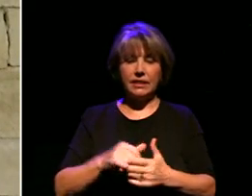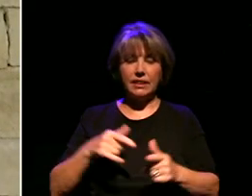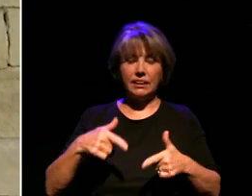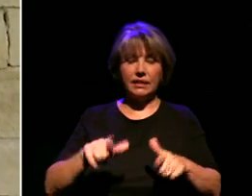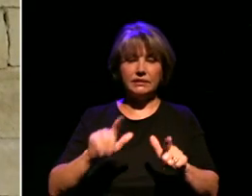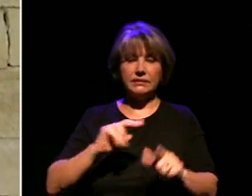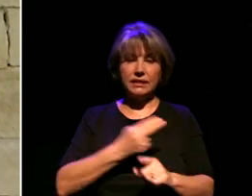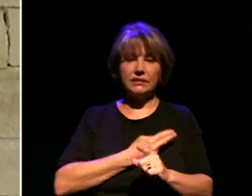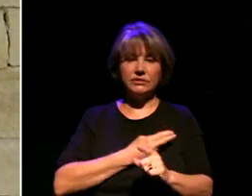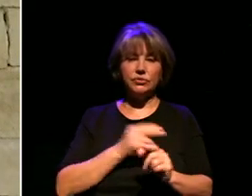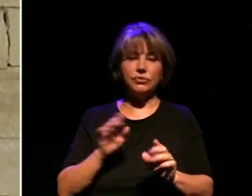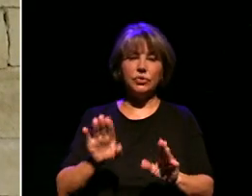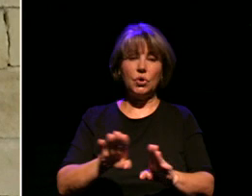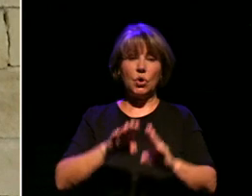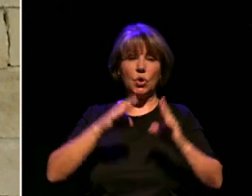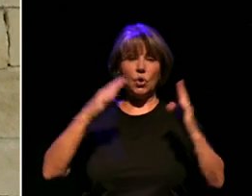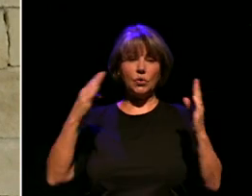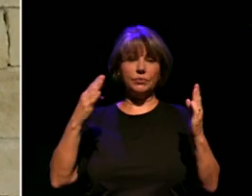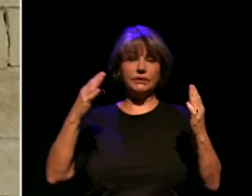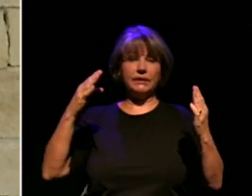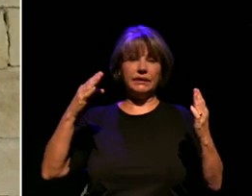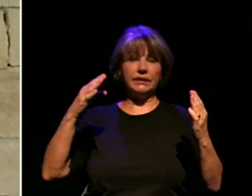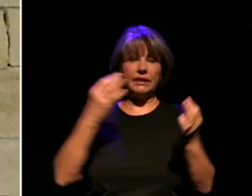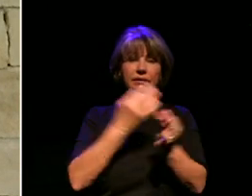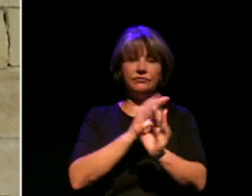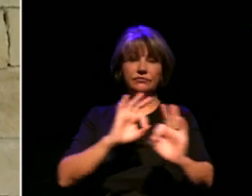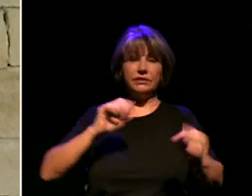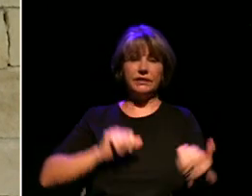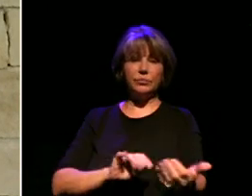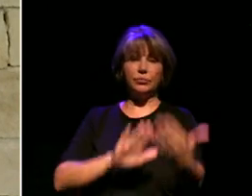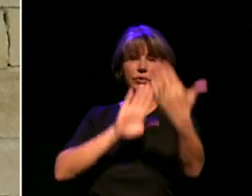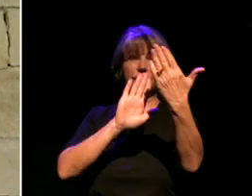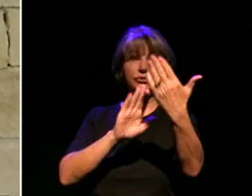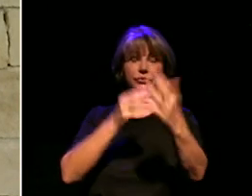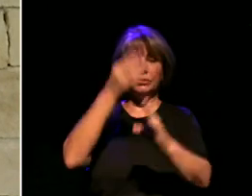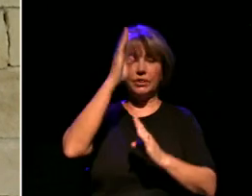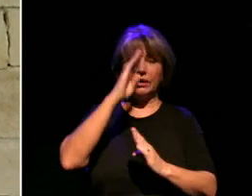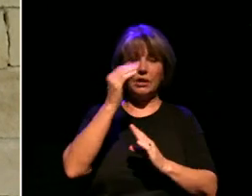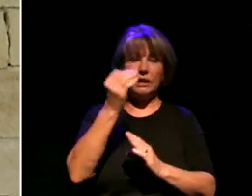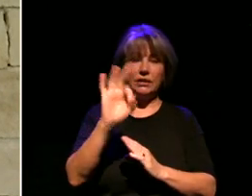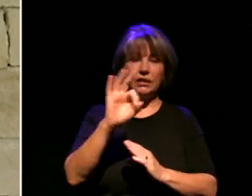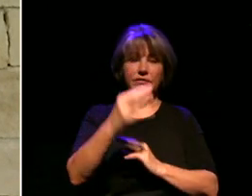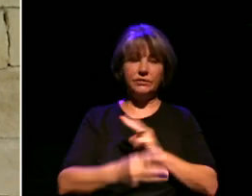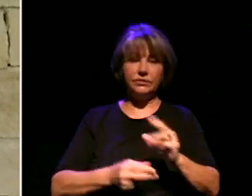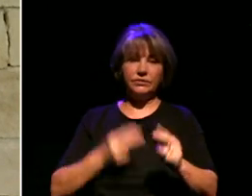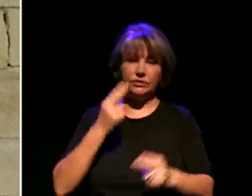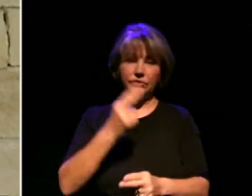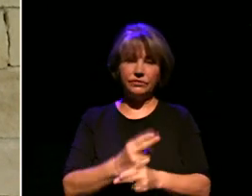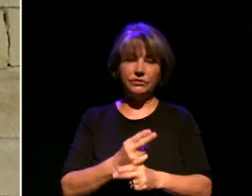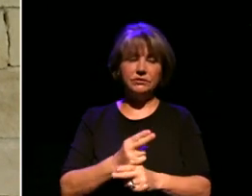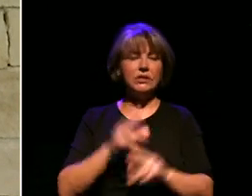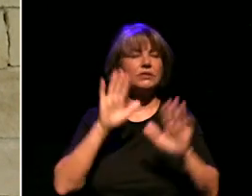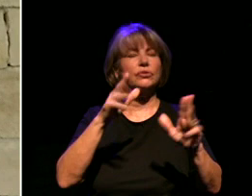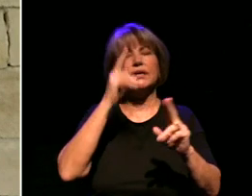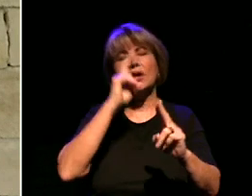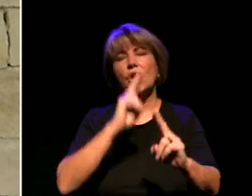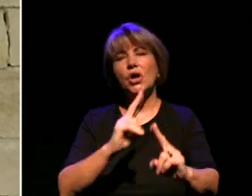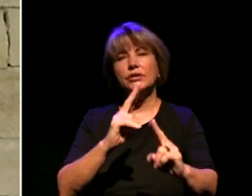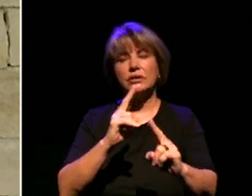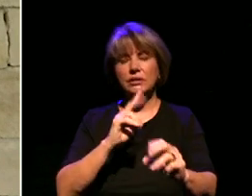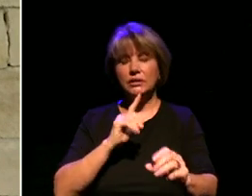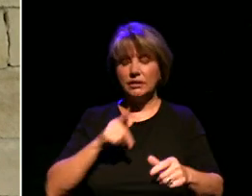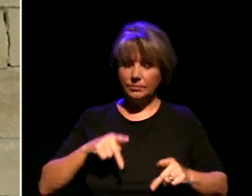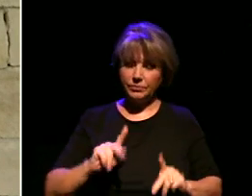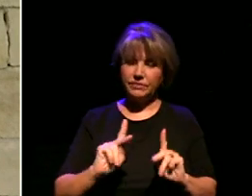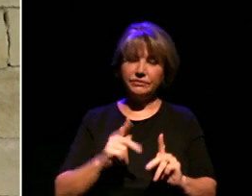openly and freely approach you, the God of the universe. It's such a great honor and pleasure and privilege that